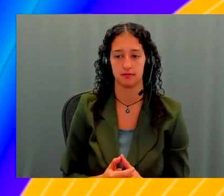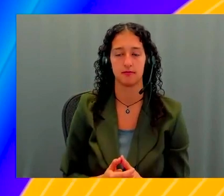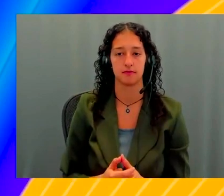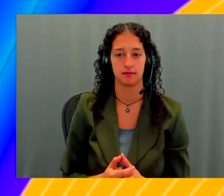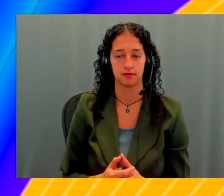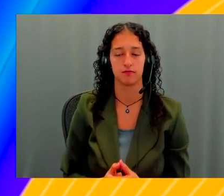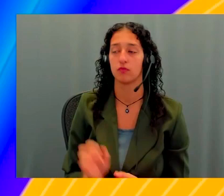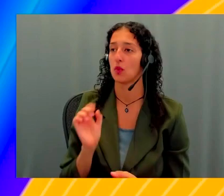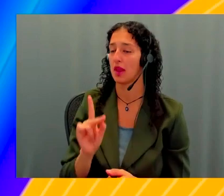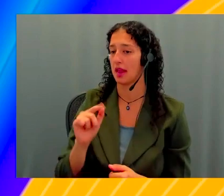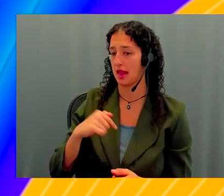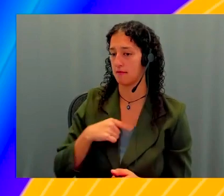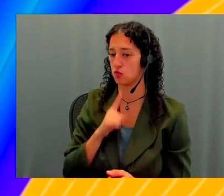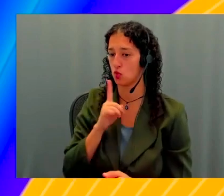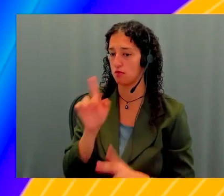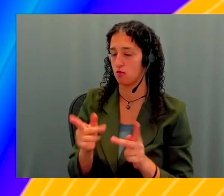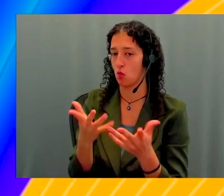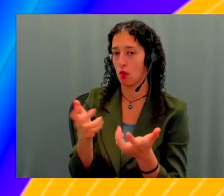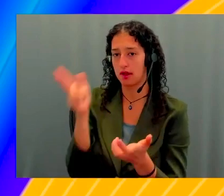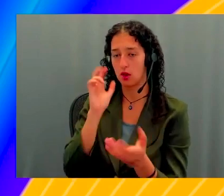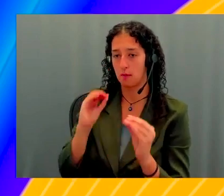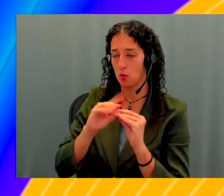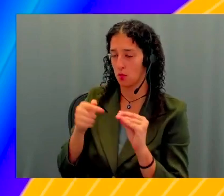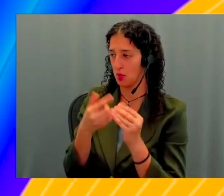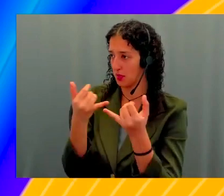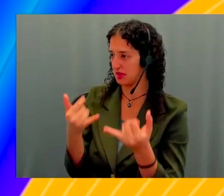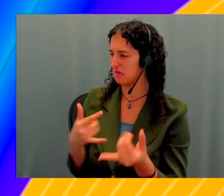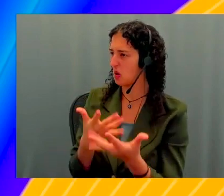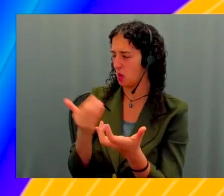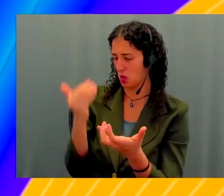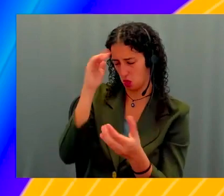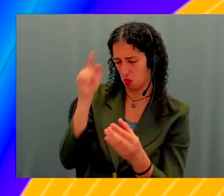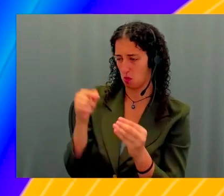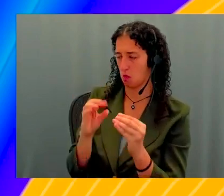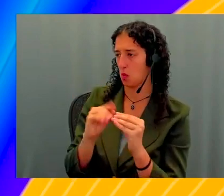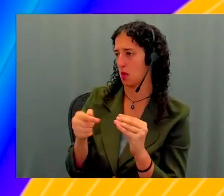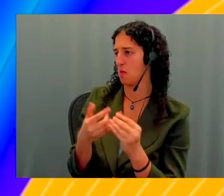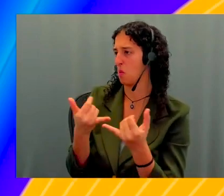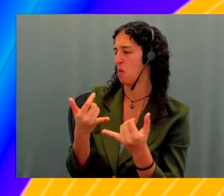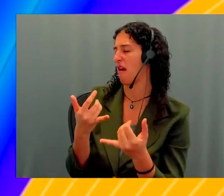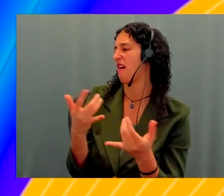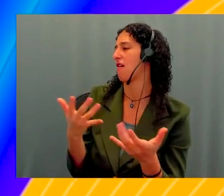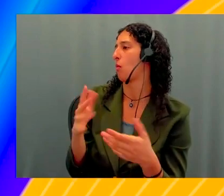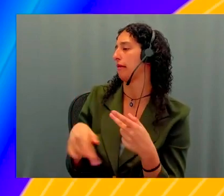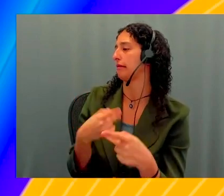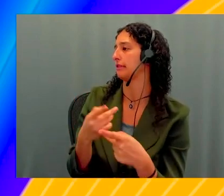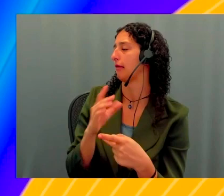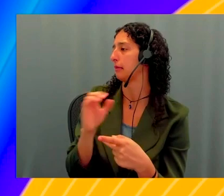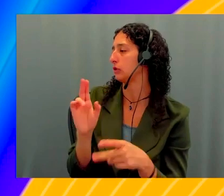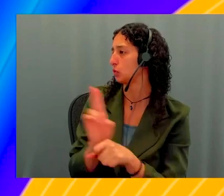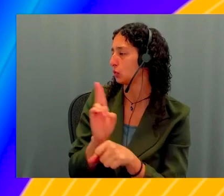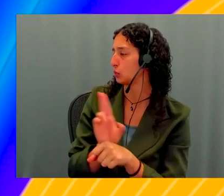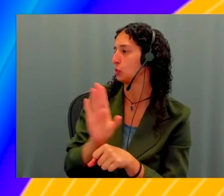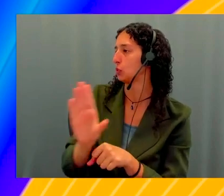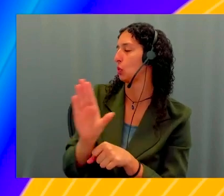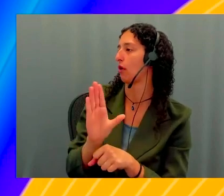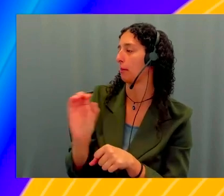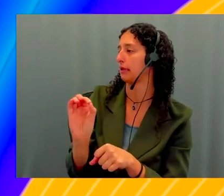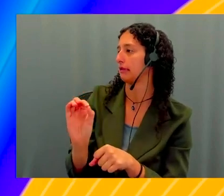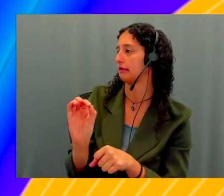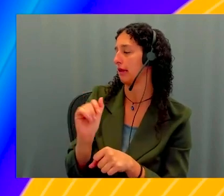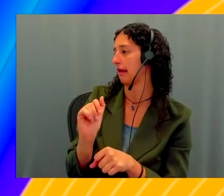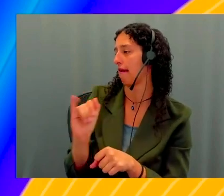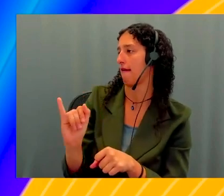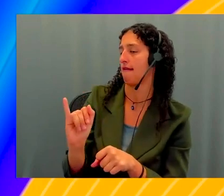more all about that. So I definitely want to hear more about what types of companies and people are using Krikey's AI animations. Yeah,